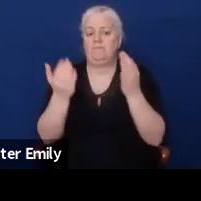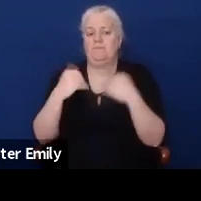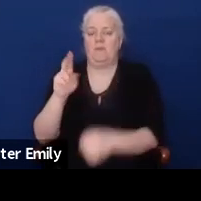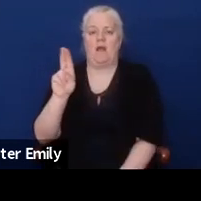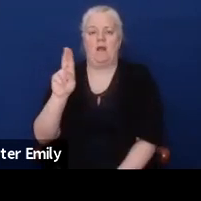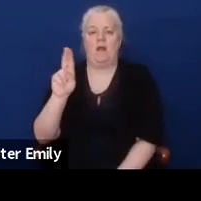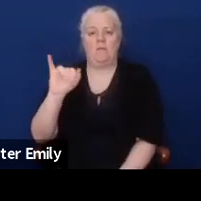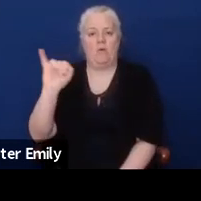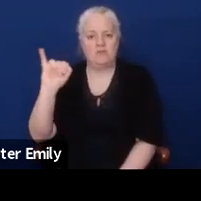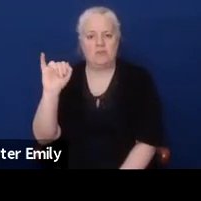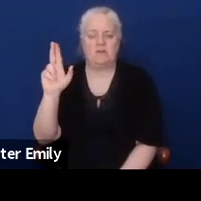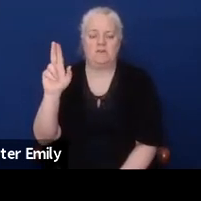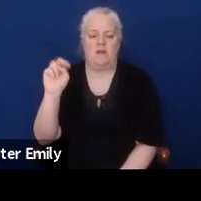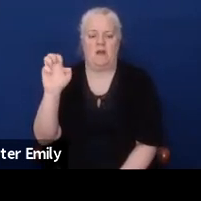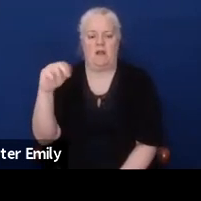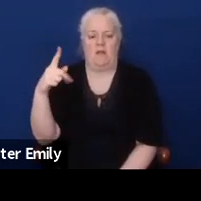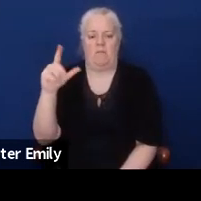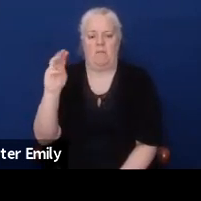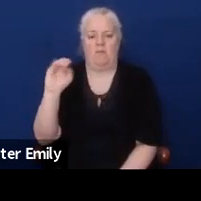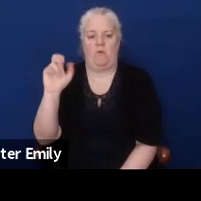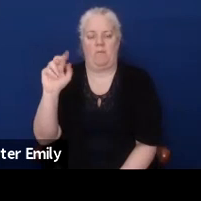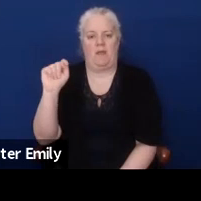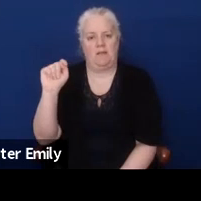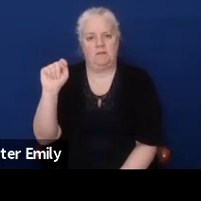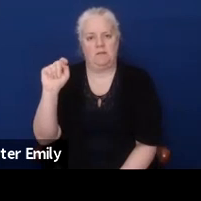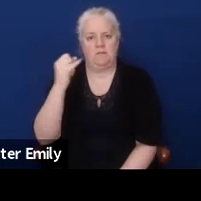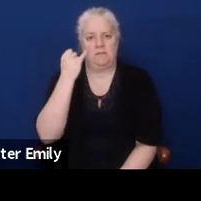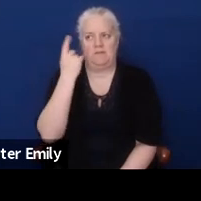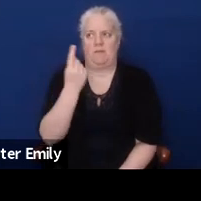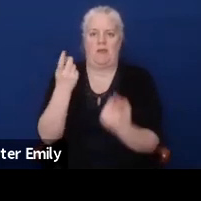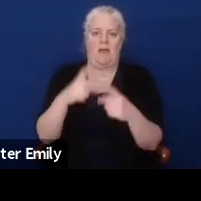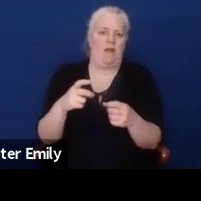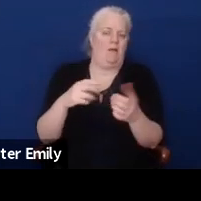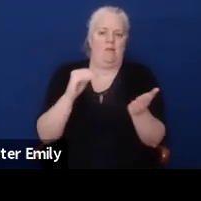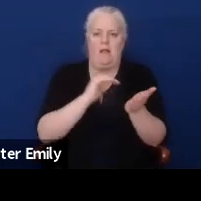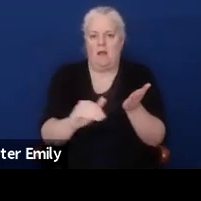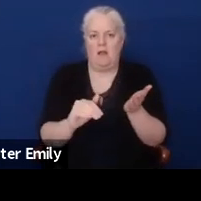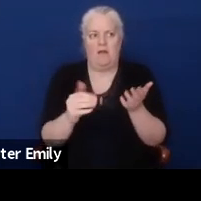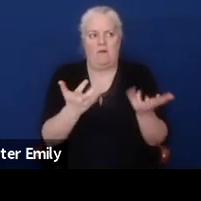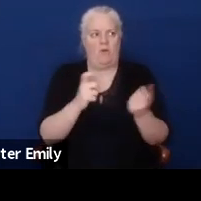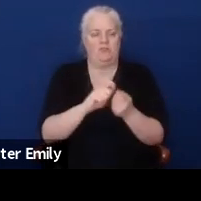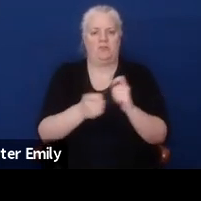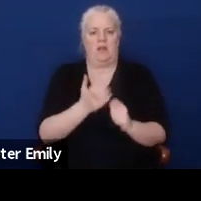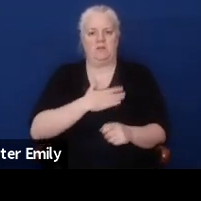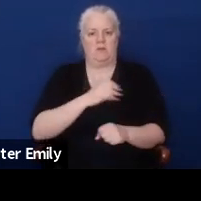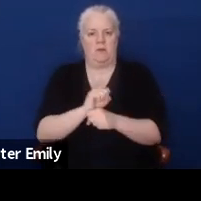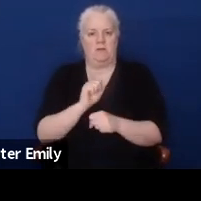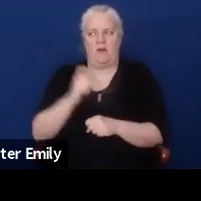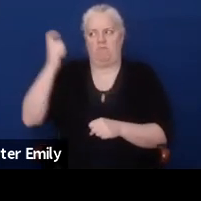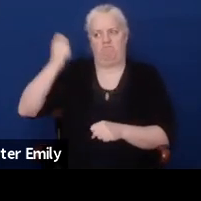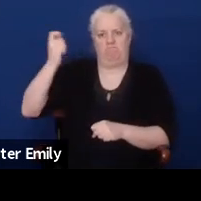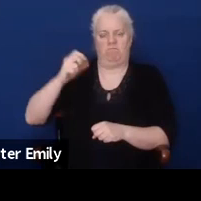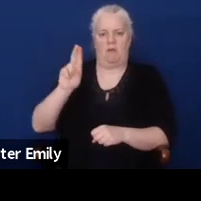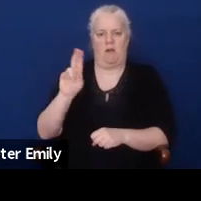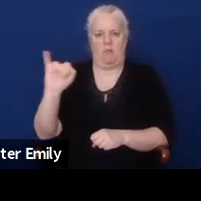helps you when something happens, you get laid off or you want to change jobs. There is emergency